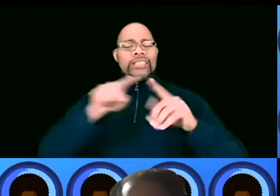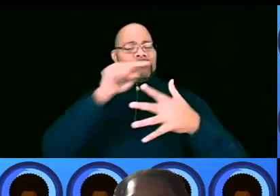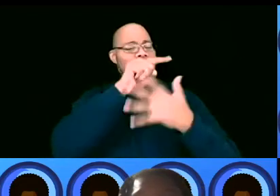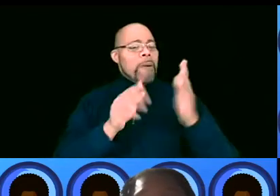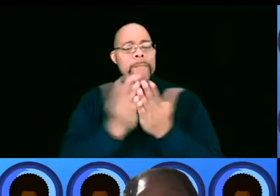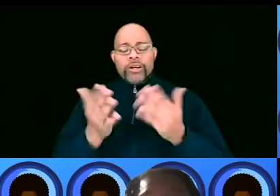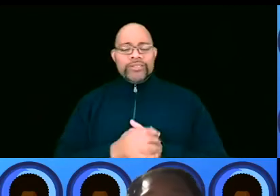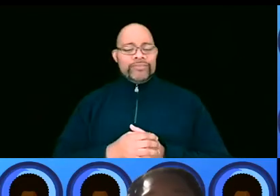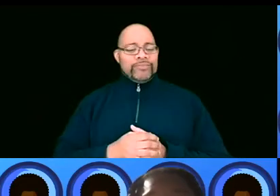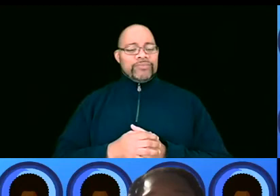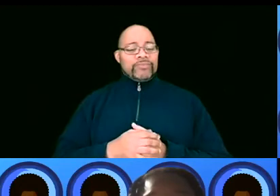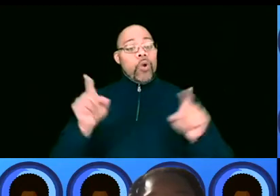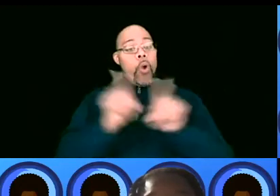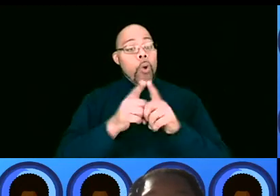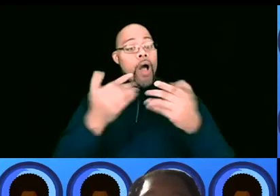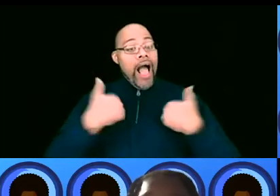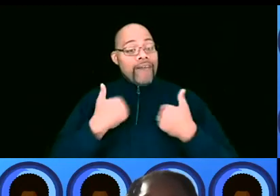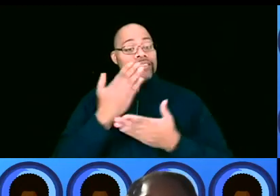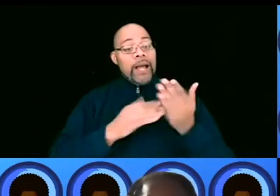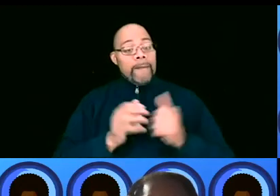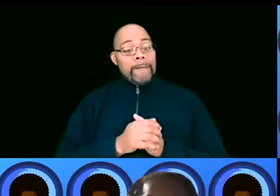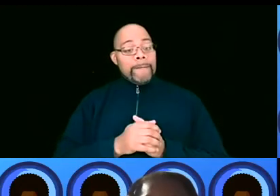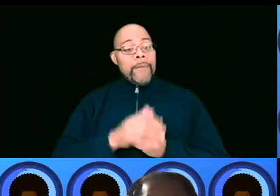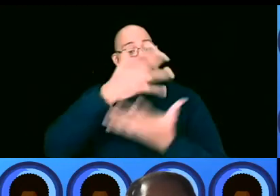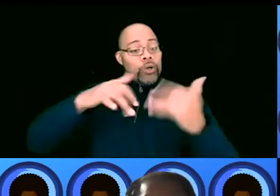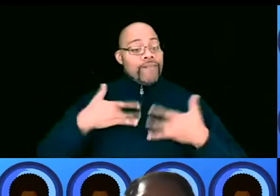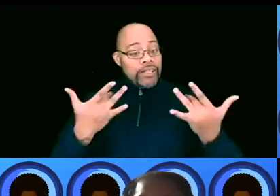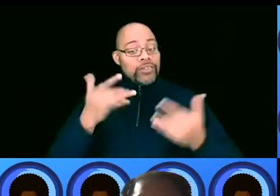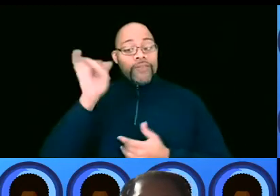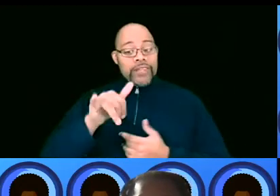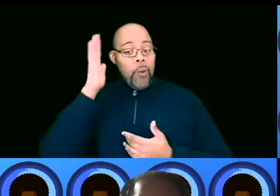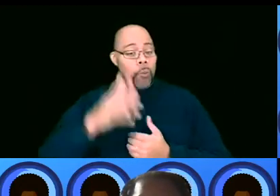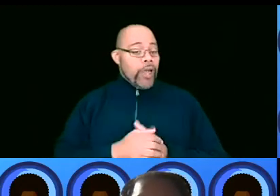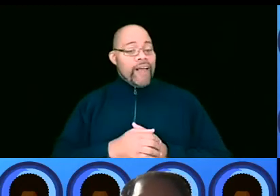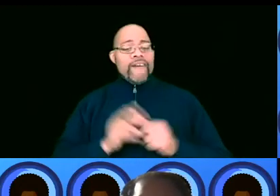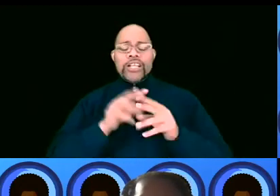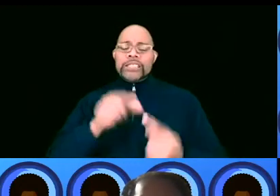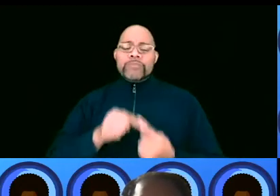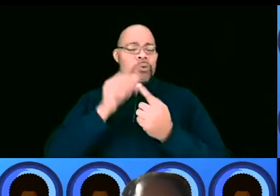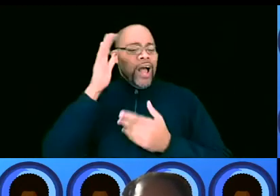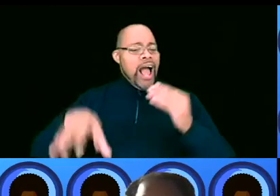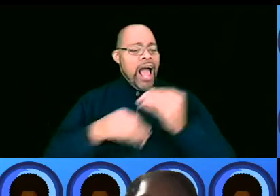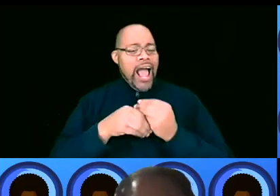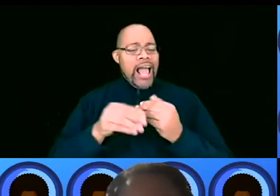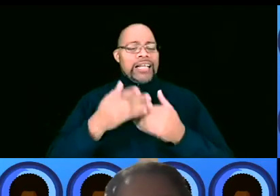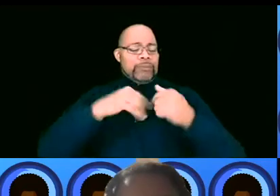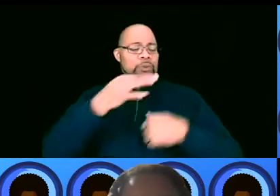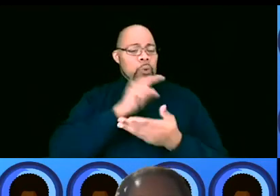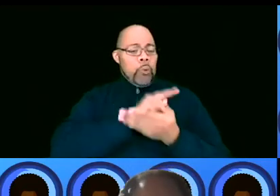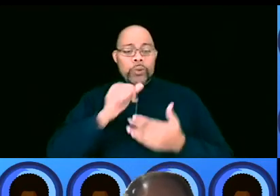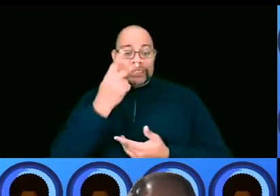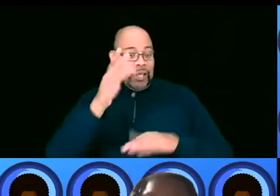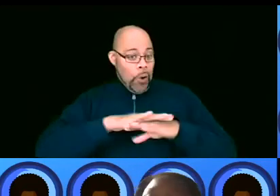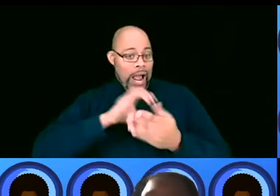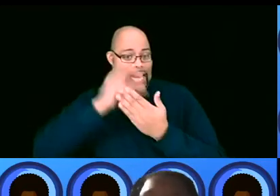all around. We're also going to be having some social events. So these are going to be very special. We're going to add them in the upcoming week. You don't see them